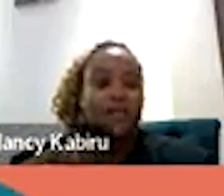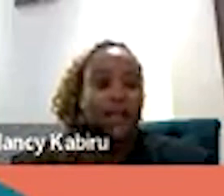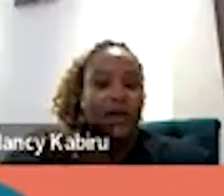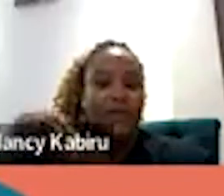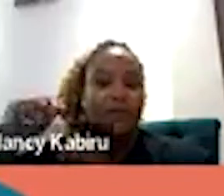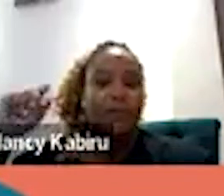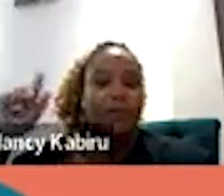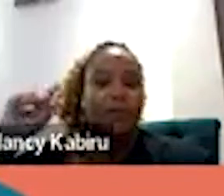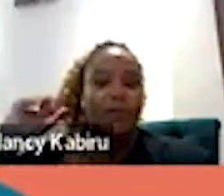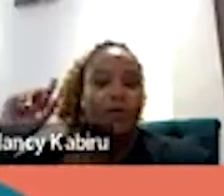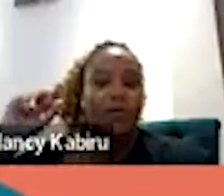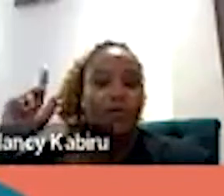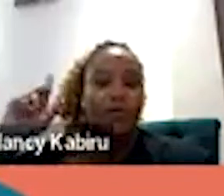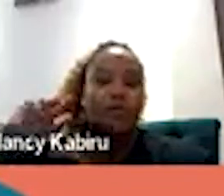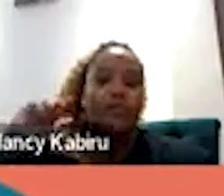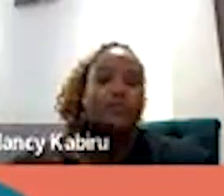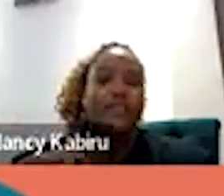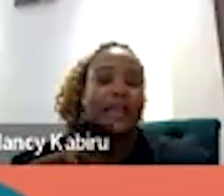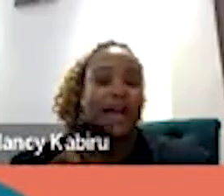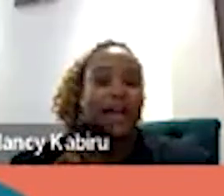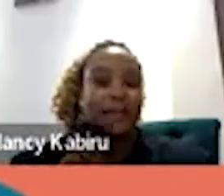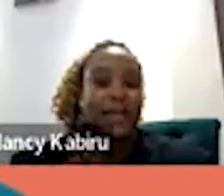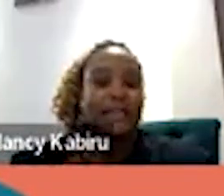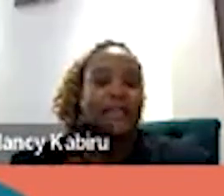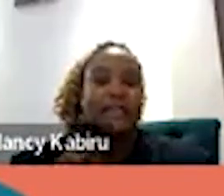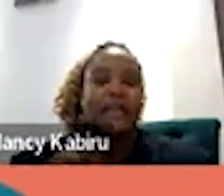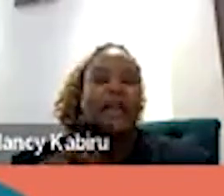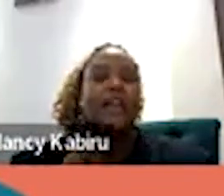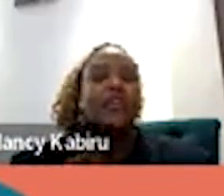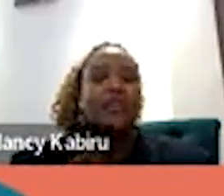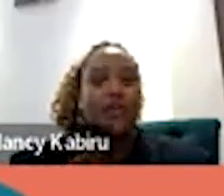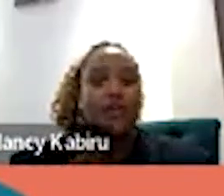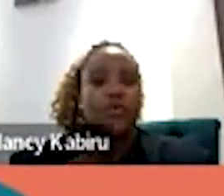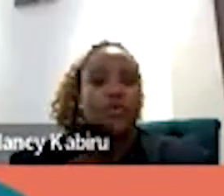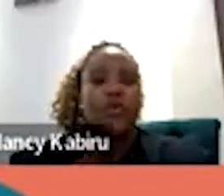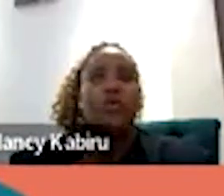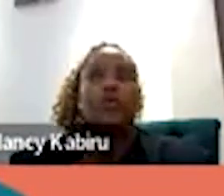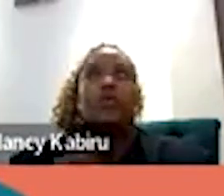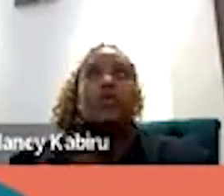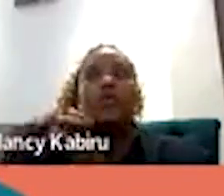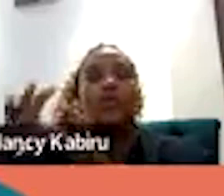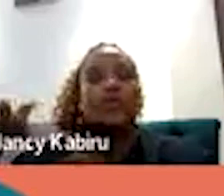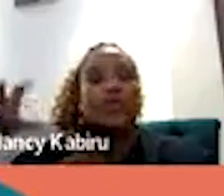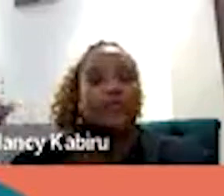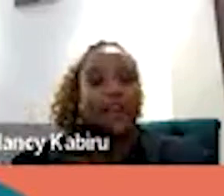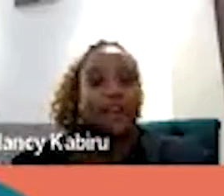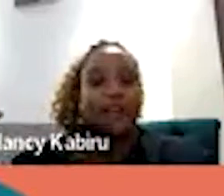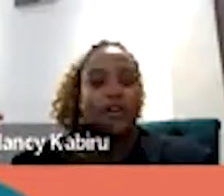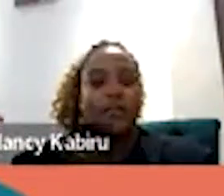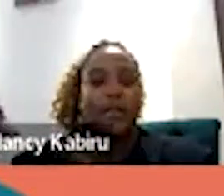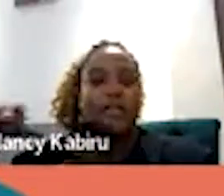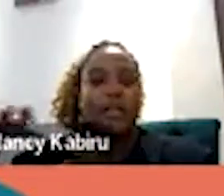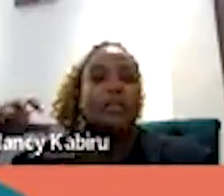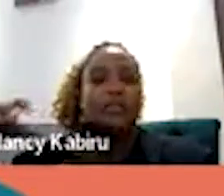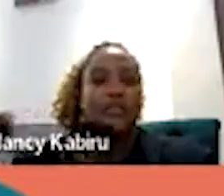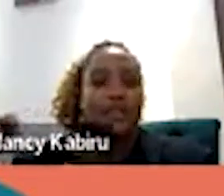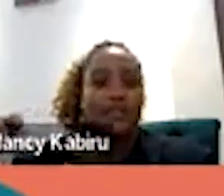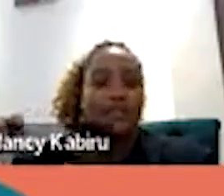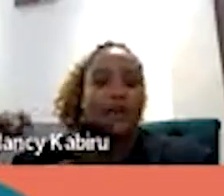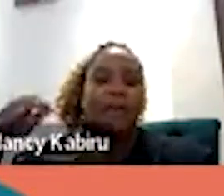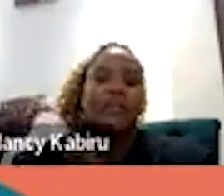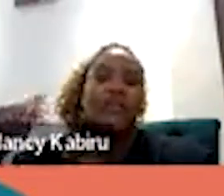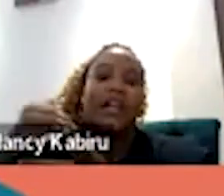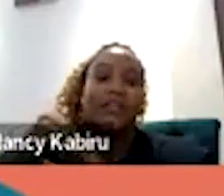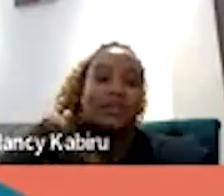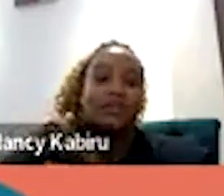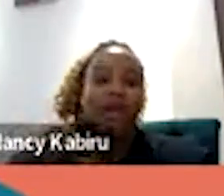about the house helps or people who go look for jobs in the Arab countries, and you don't find the environment